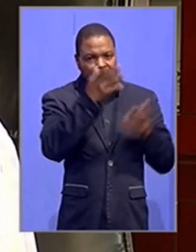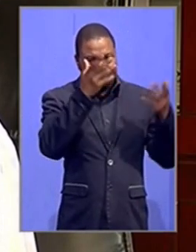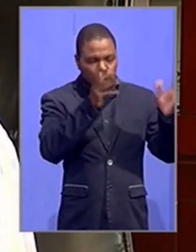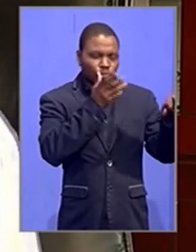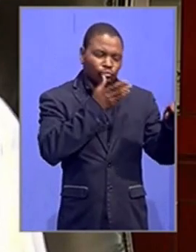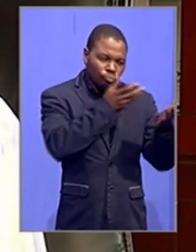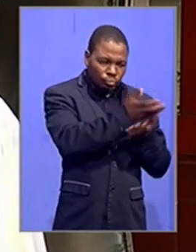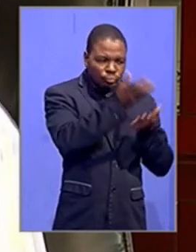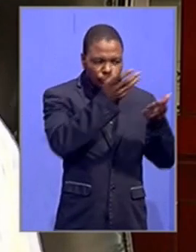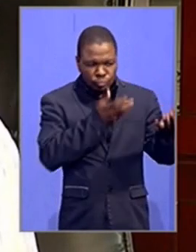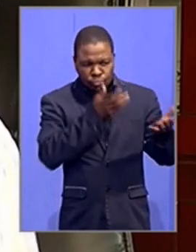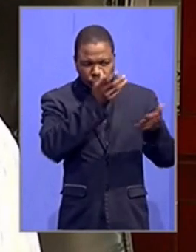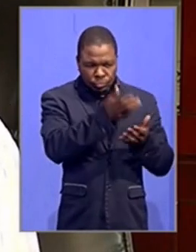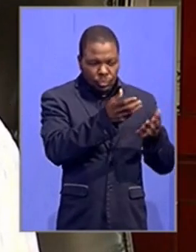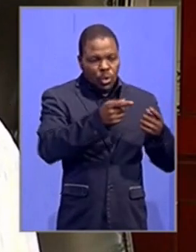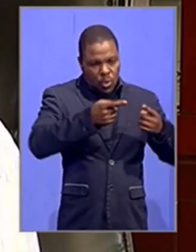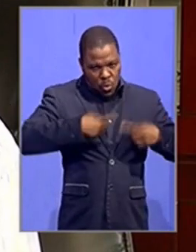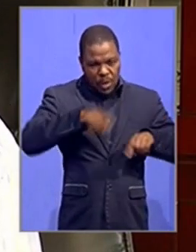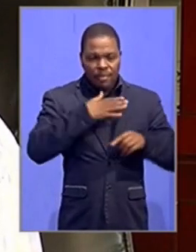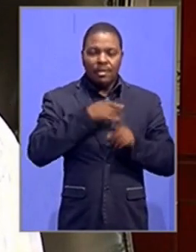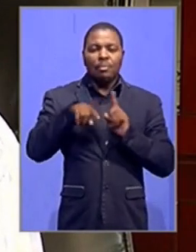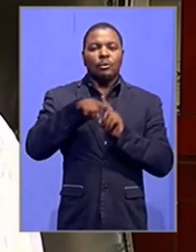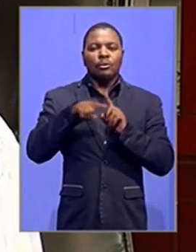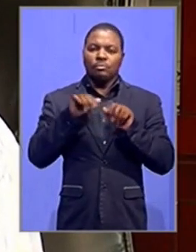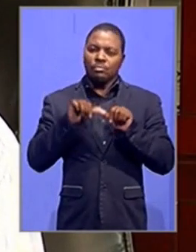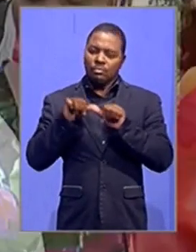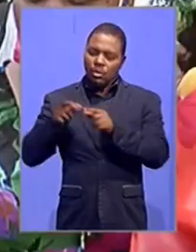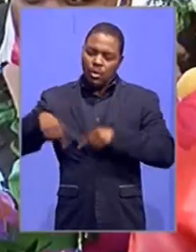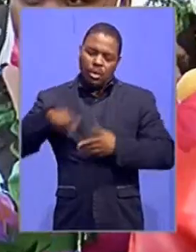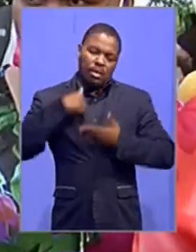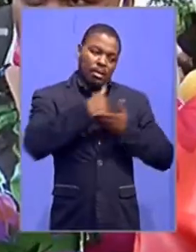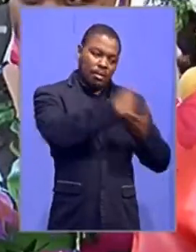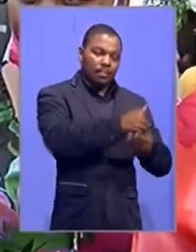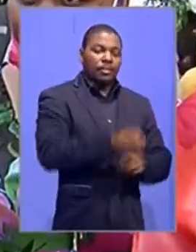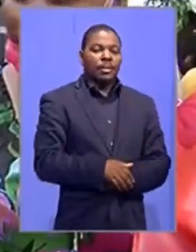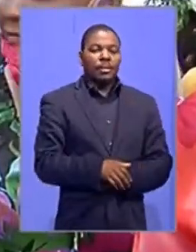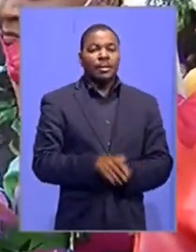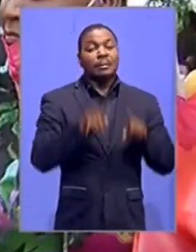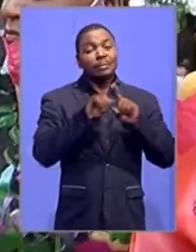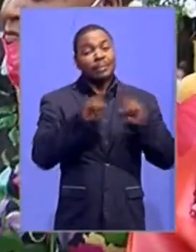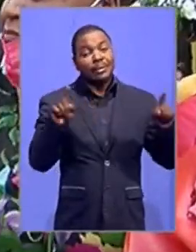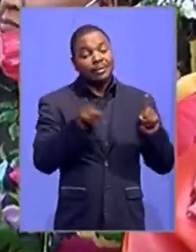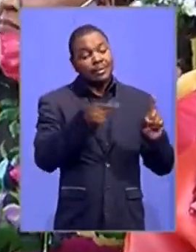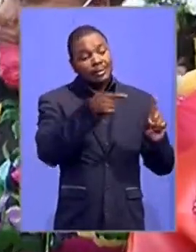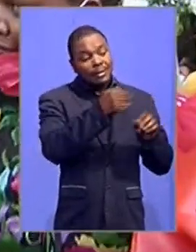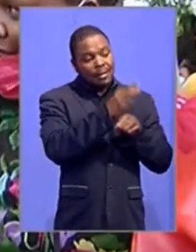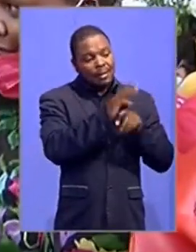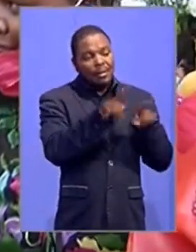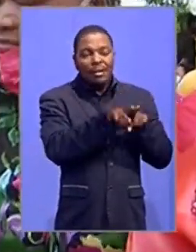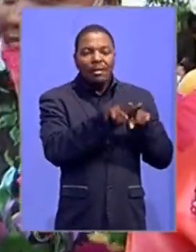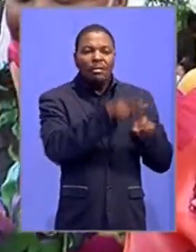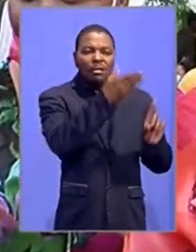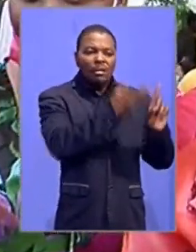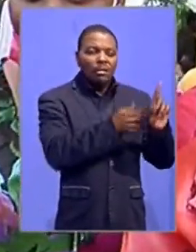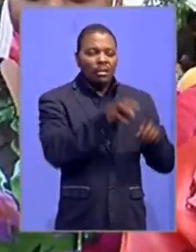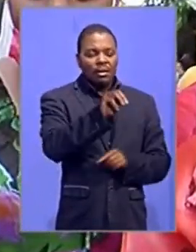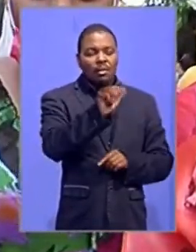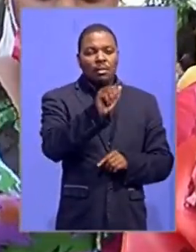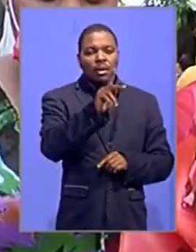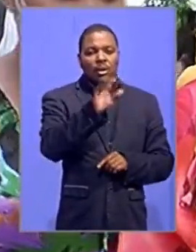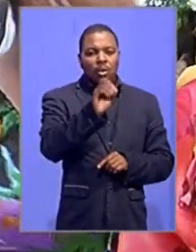then we are all positive to assist. Empa batswadi ba bang jwalo ka Cecilia Makondorera ha ba